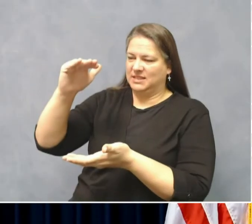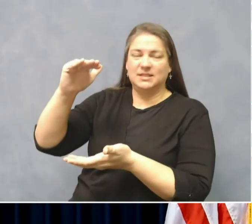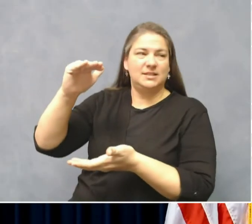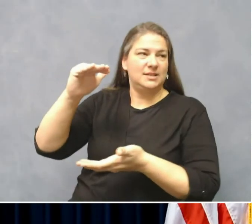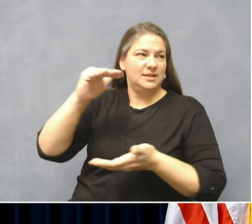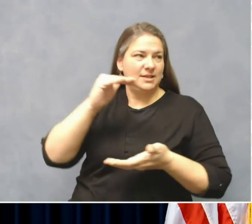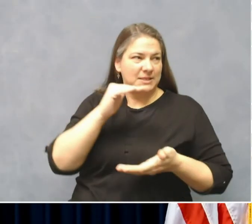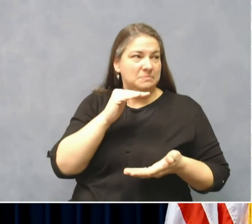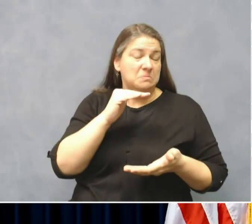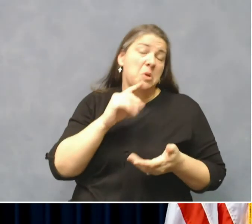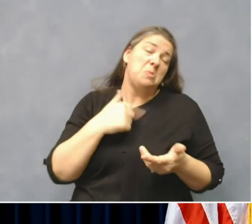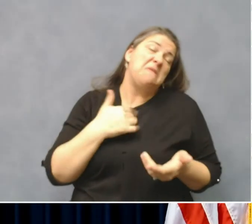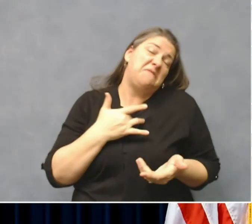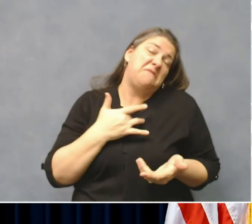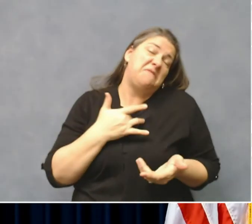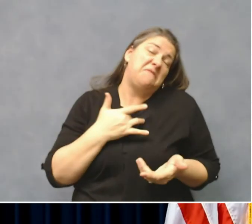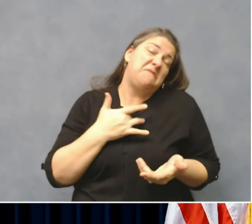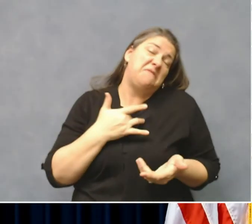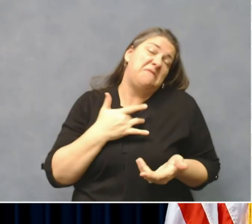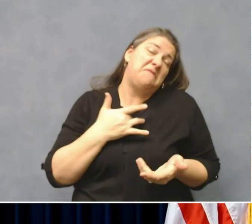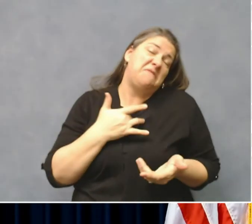fairly, that we are getting